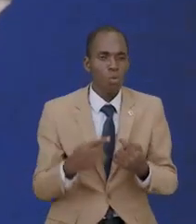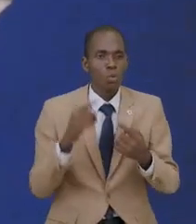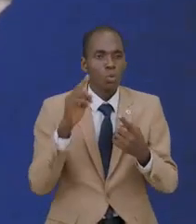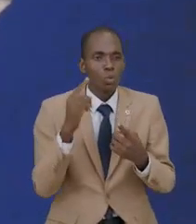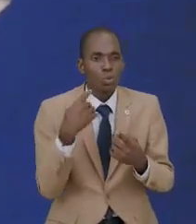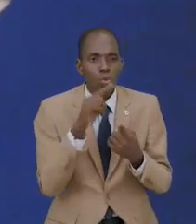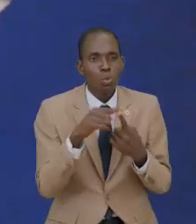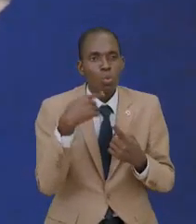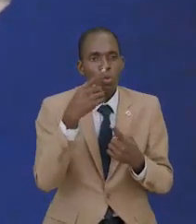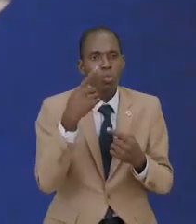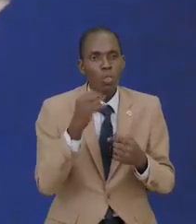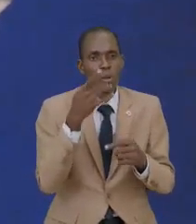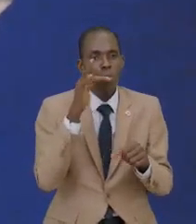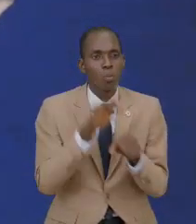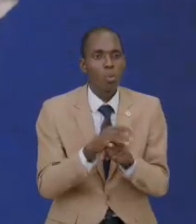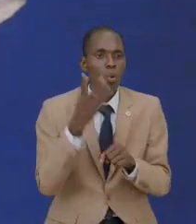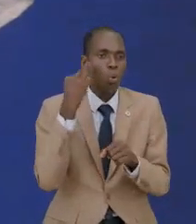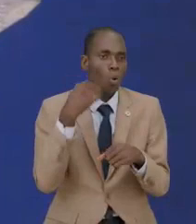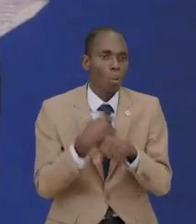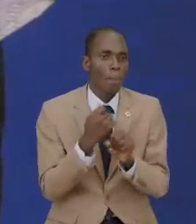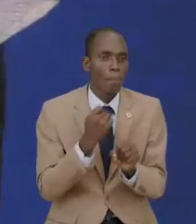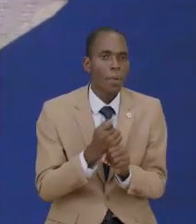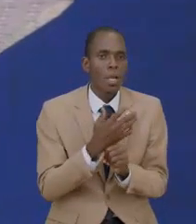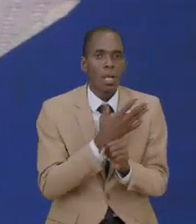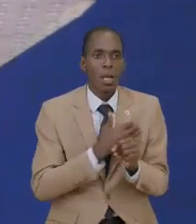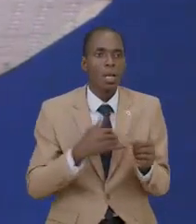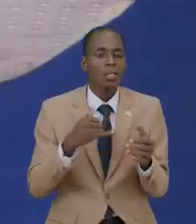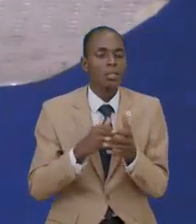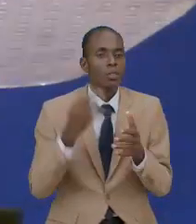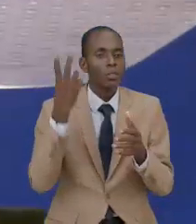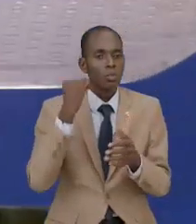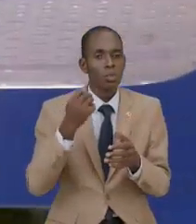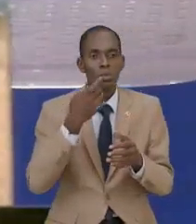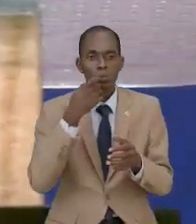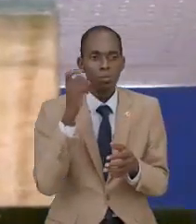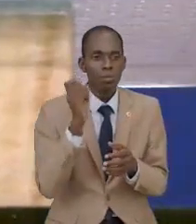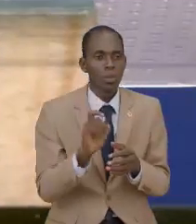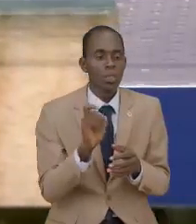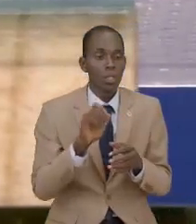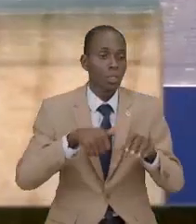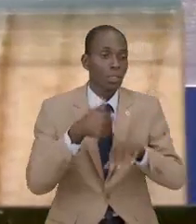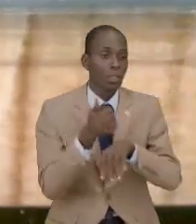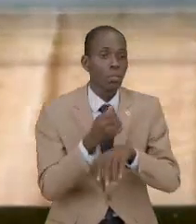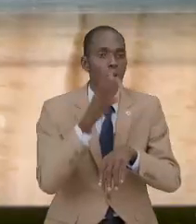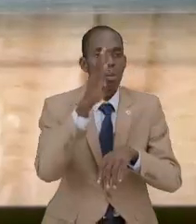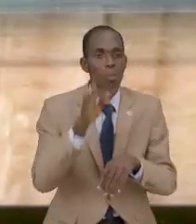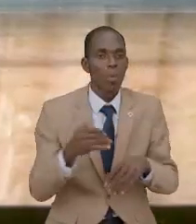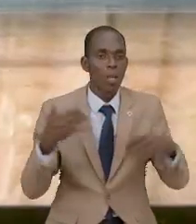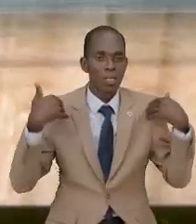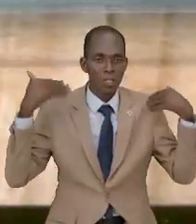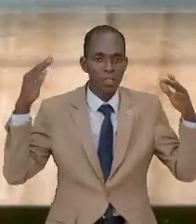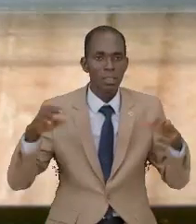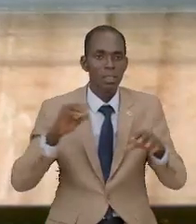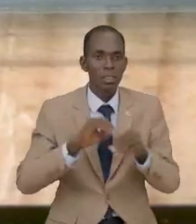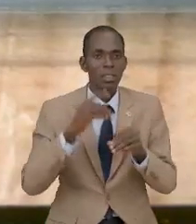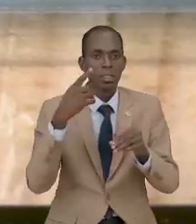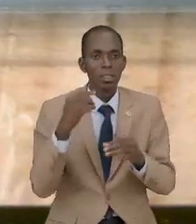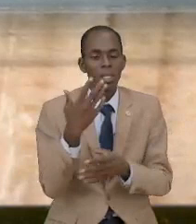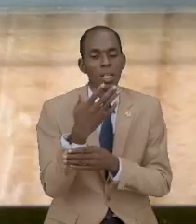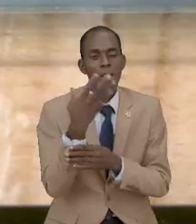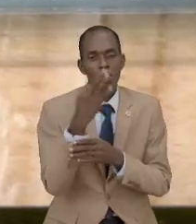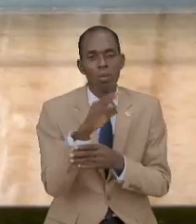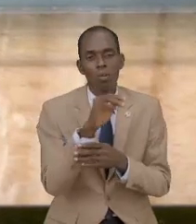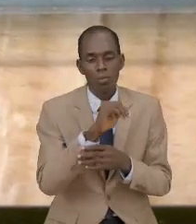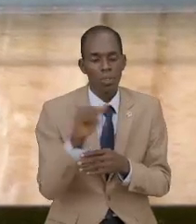was made and was ordained by angels in the hand of a mediator.